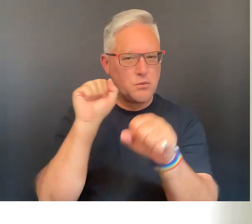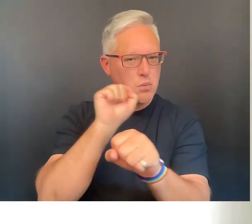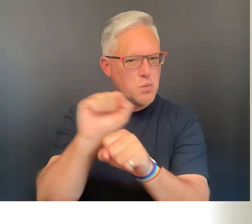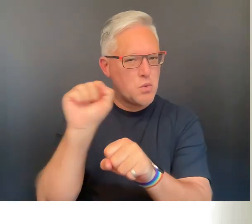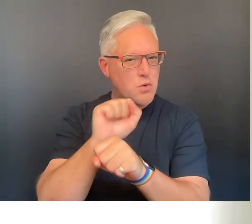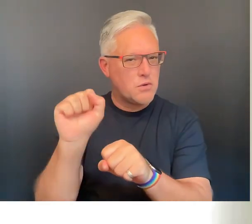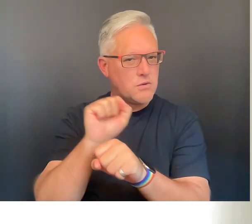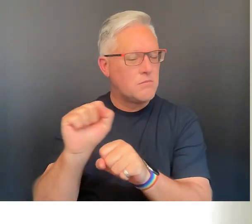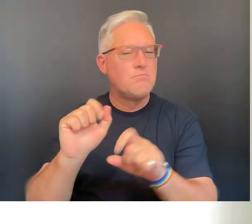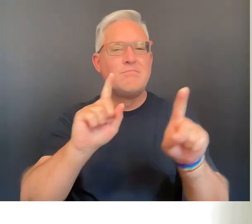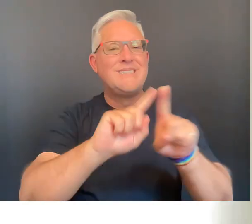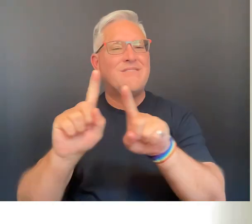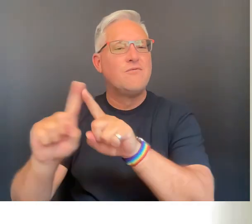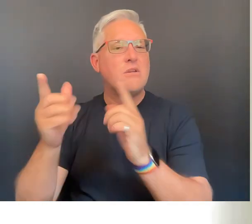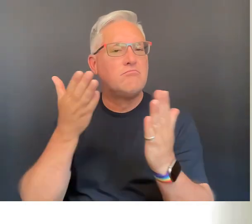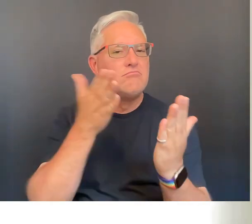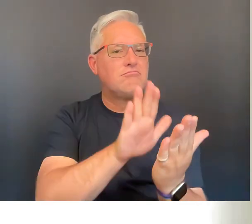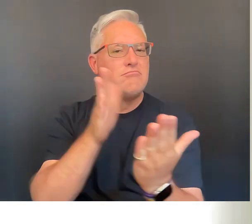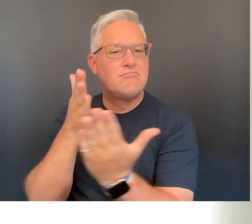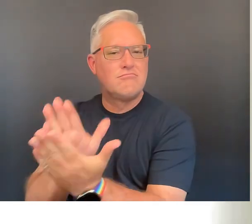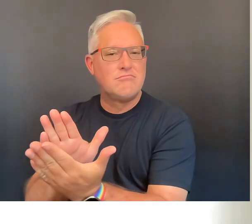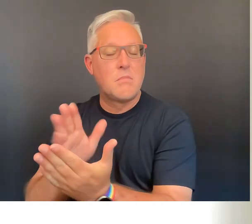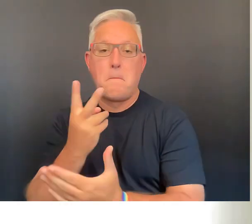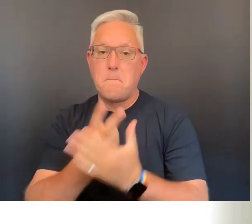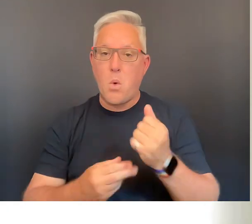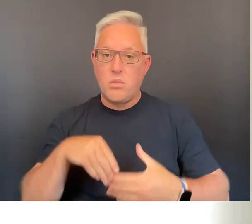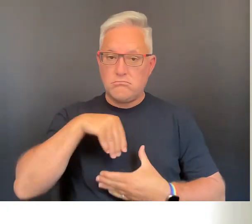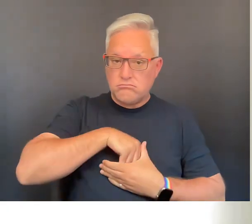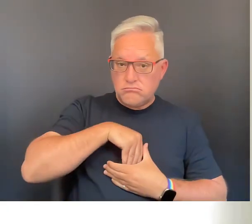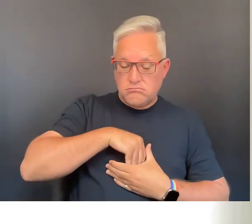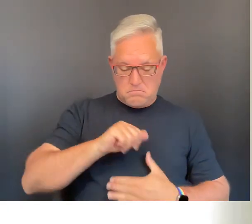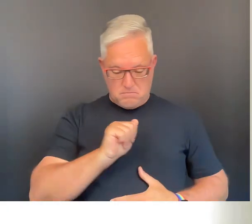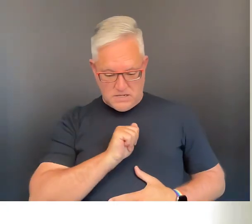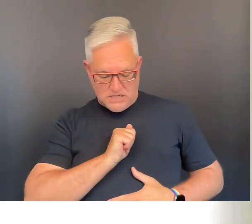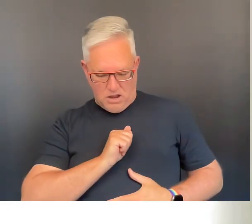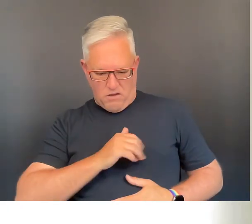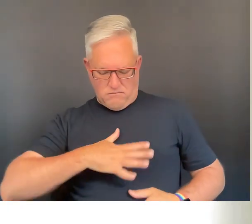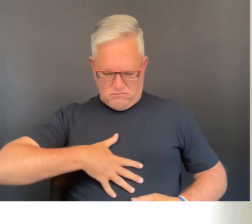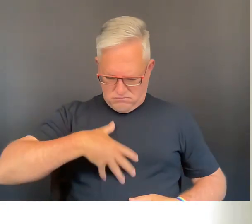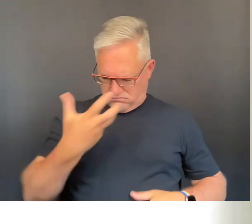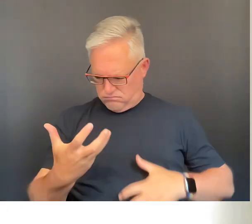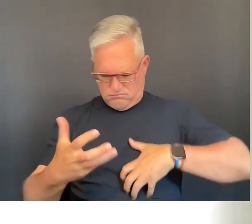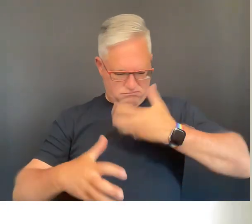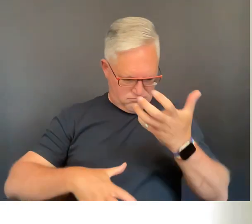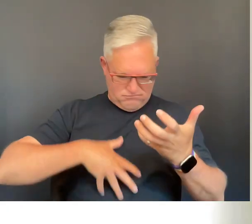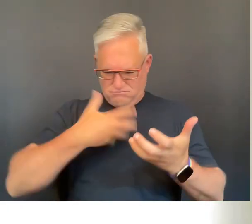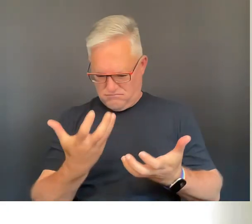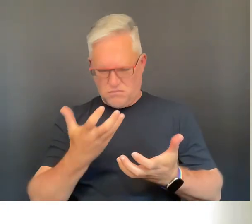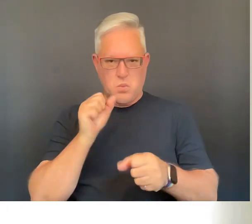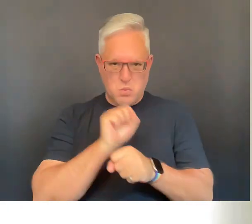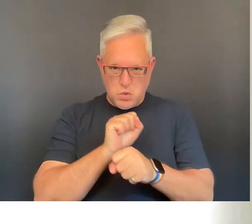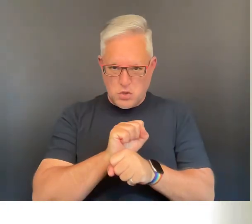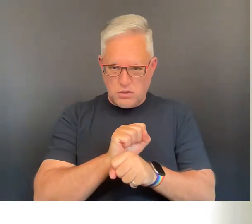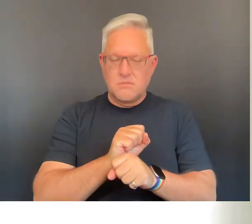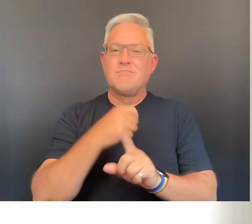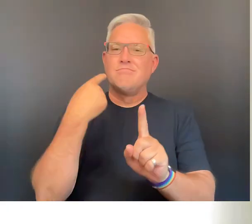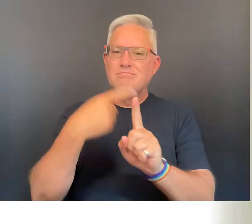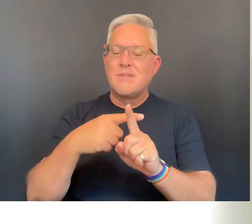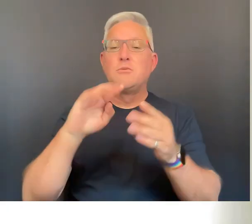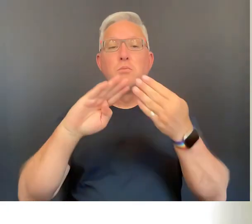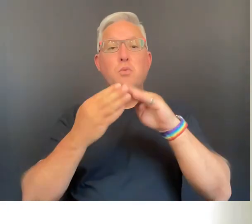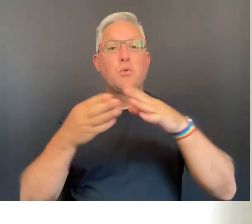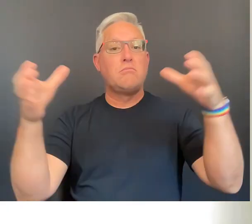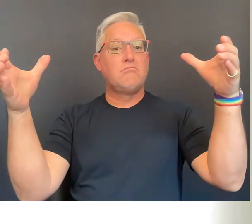up, both for ourselves internally, the work, as well as for